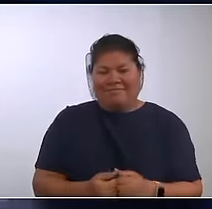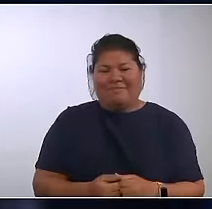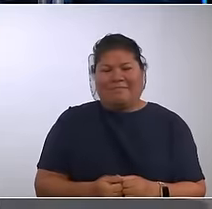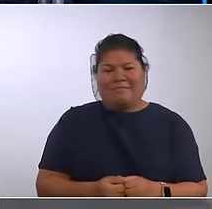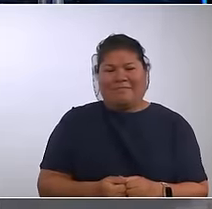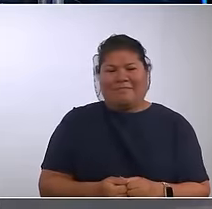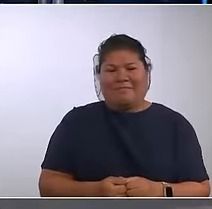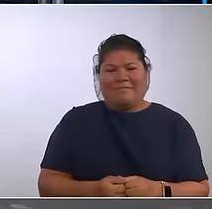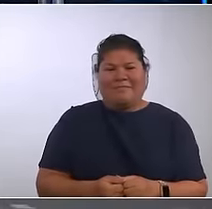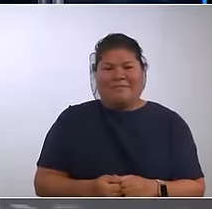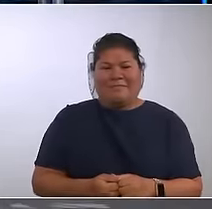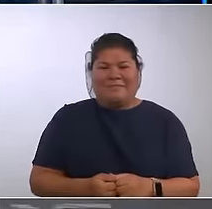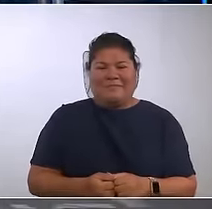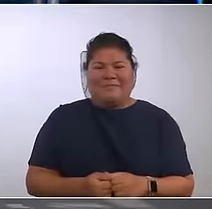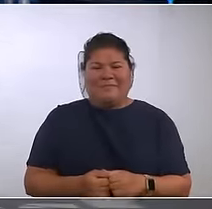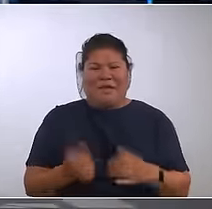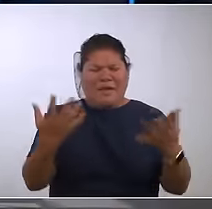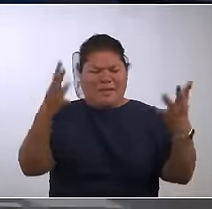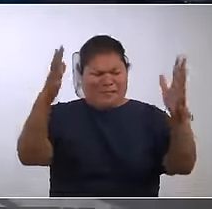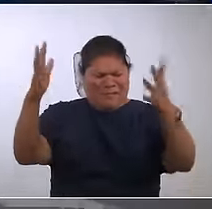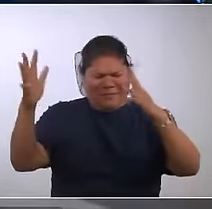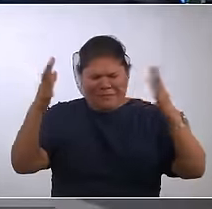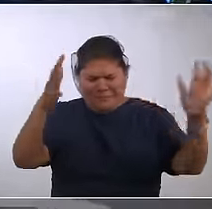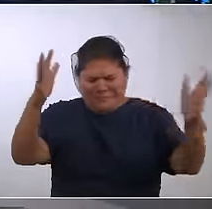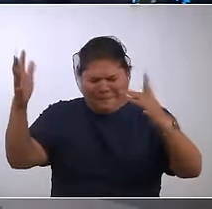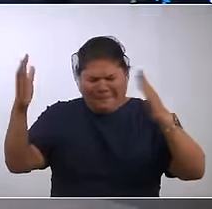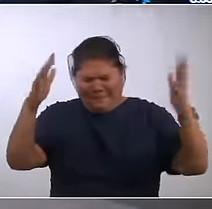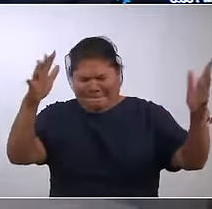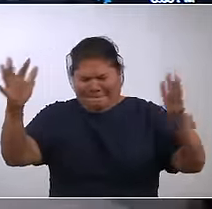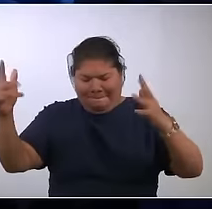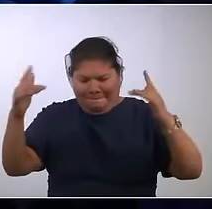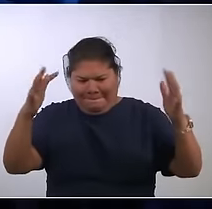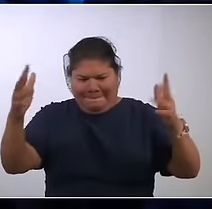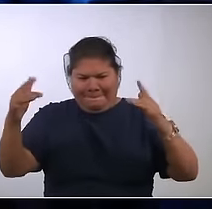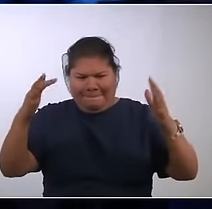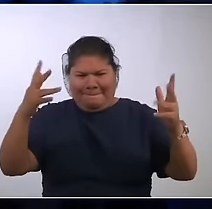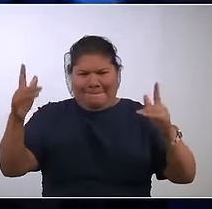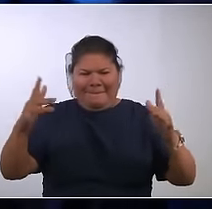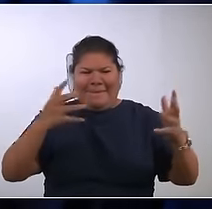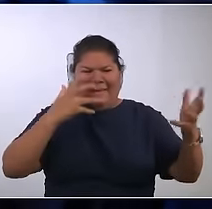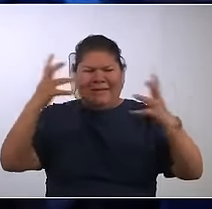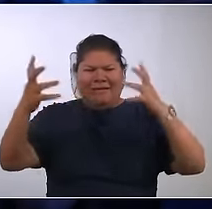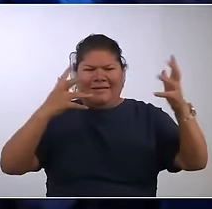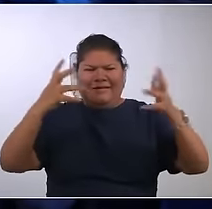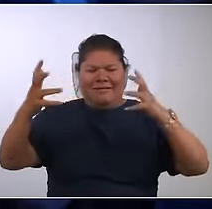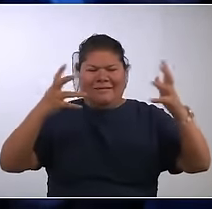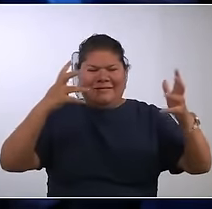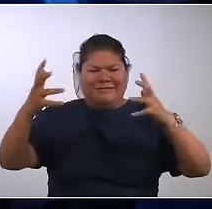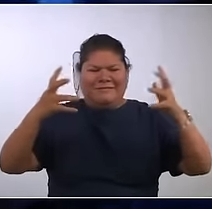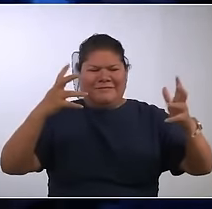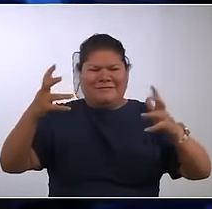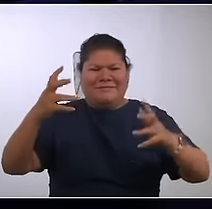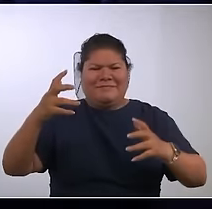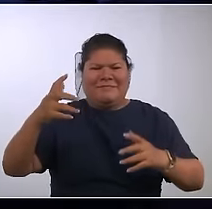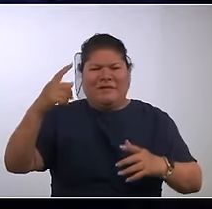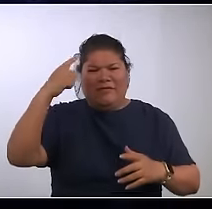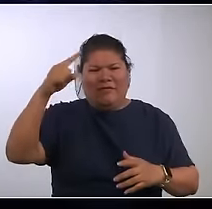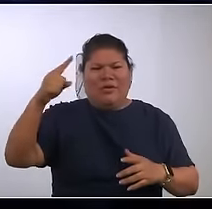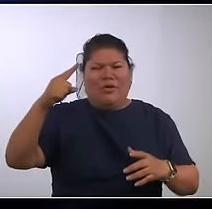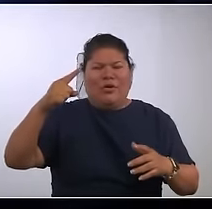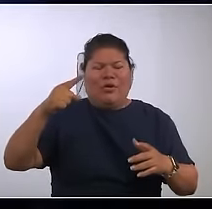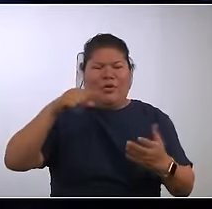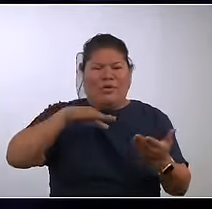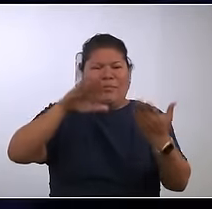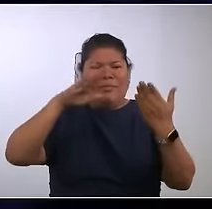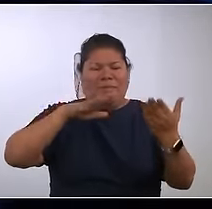Assembly. De la Asamblea Apostólica. Come on, let's give the Lord a hand praise Vamos, right now. Dele un aplauso and let's al give Señor. A shout of joy y un grito unto de júbilo the